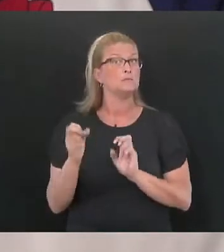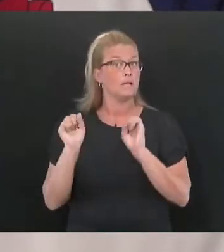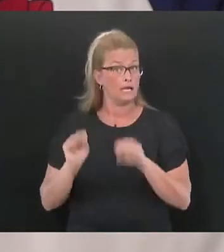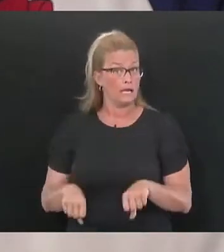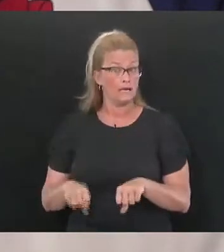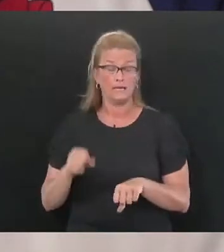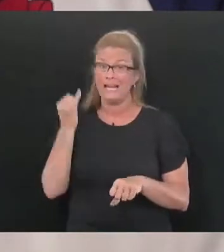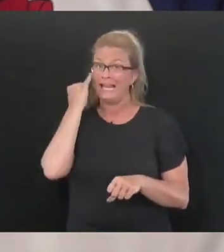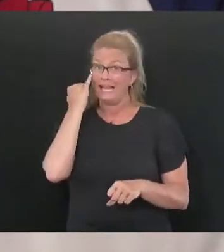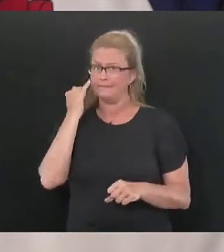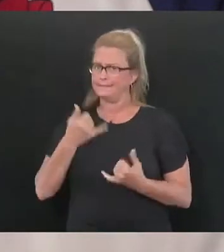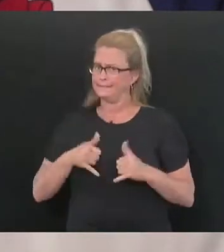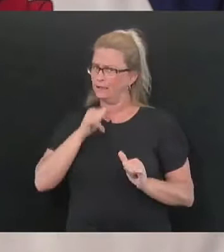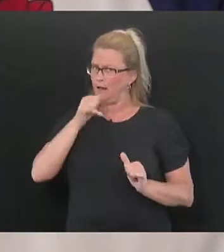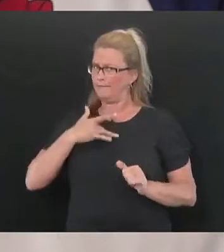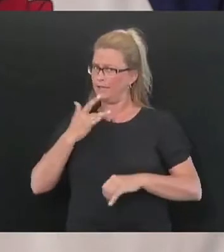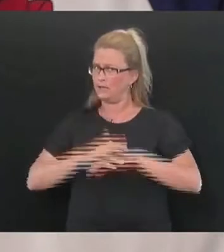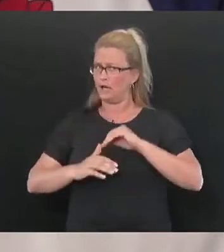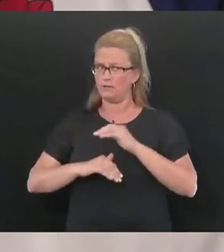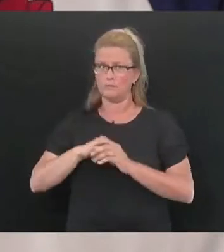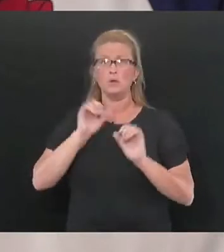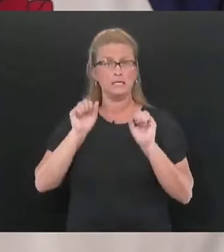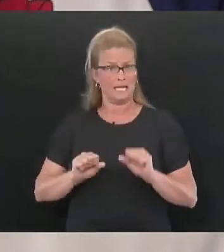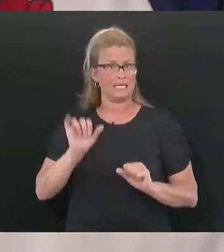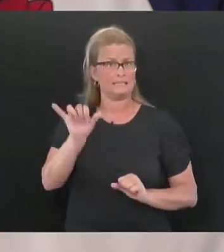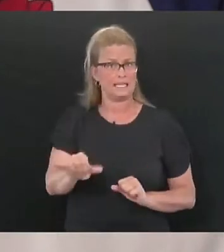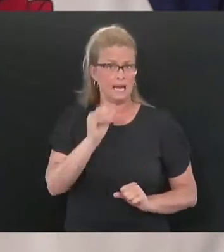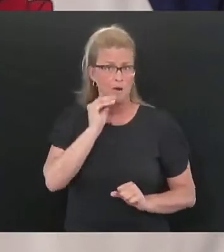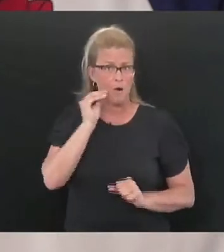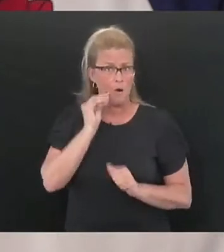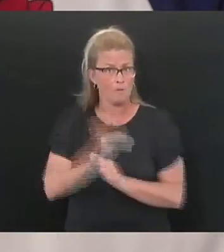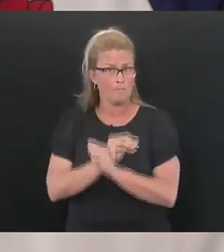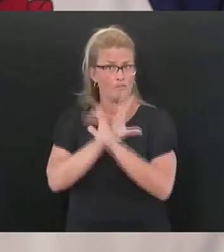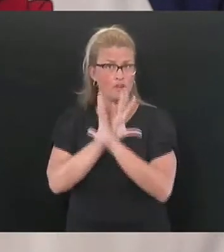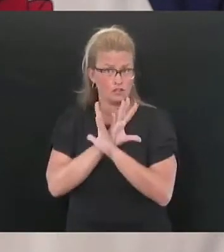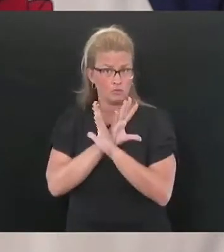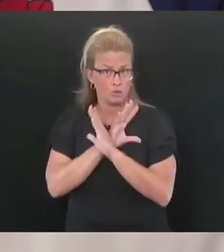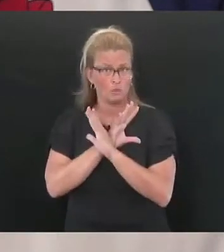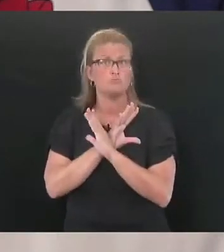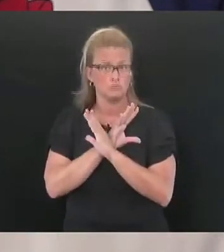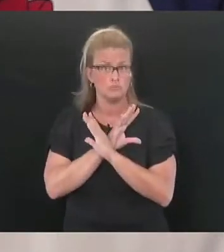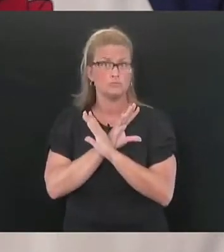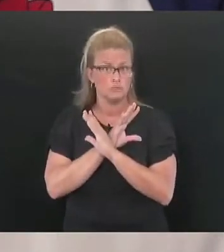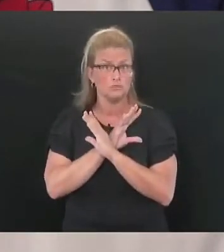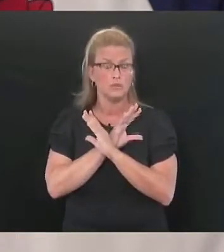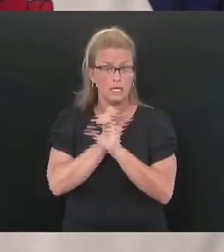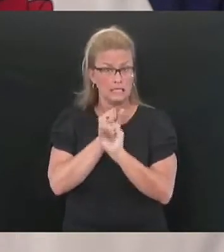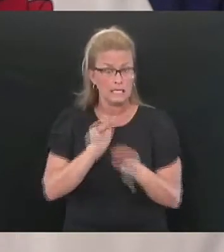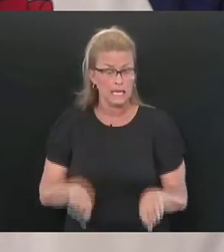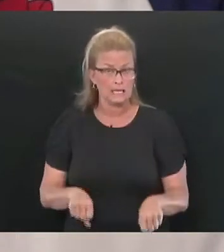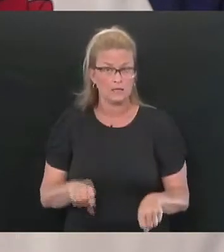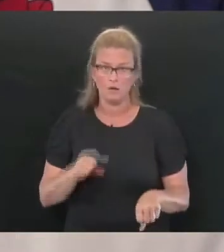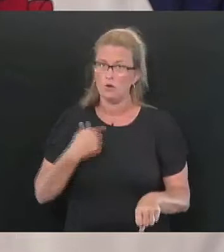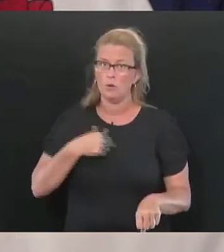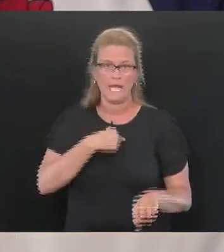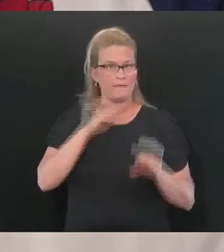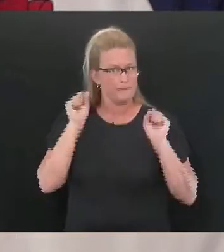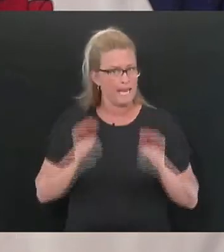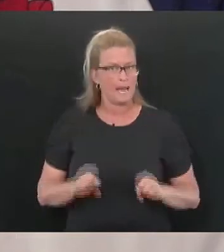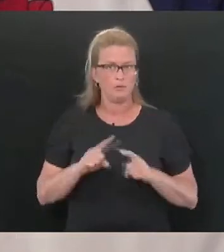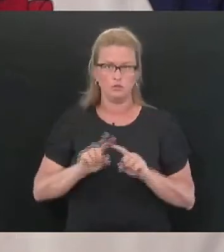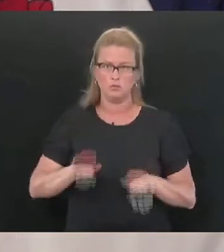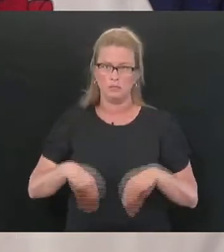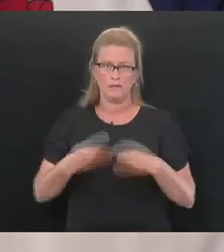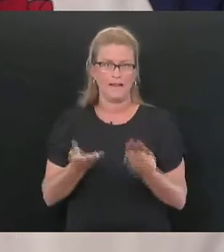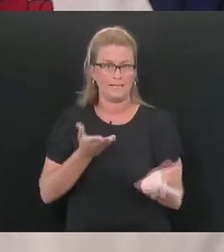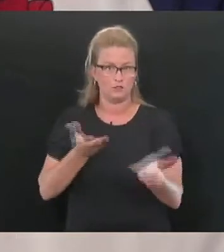don't want their children to be in the schools, we have got to be able to service them from a standpoint of virtual as best we